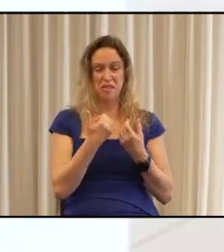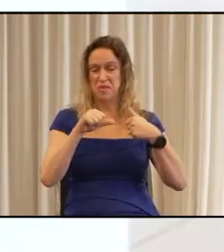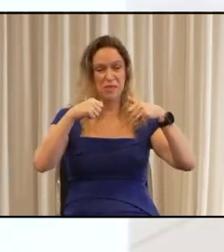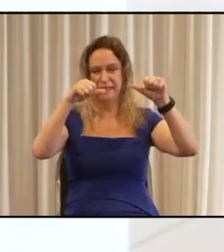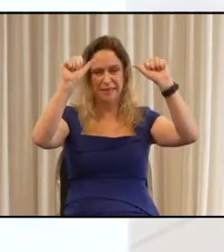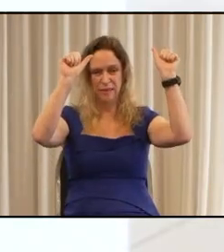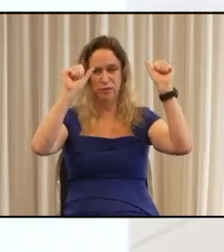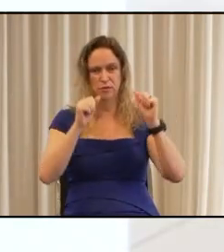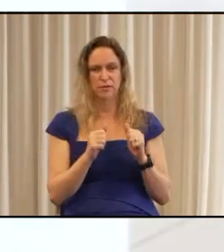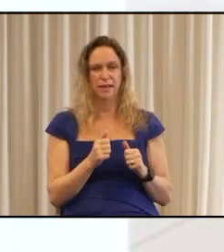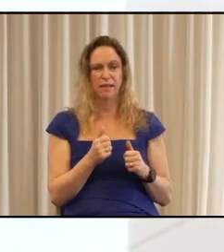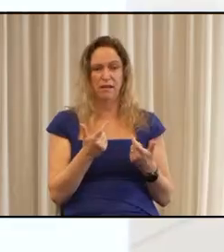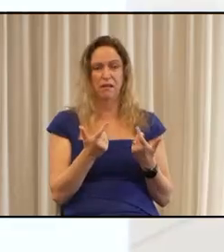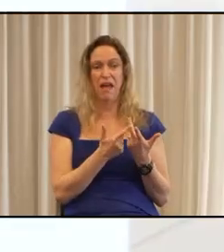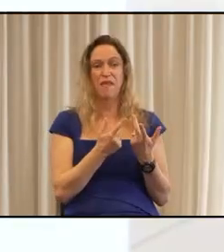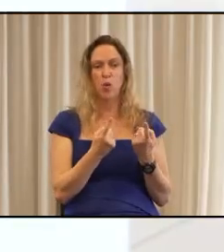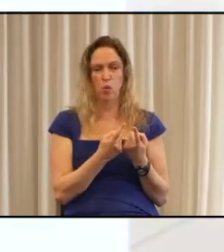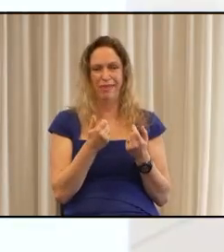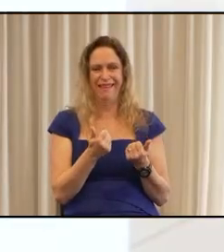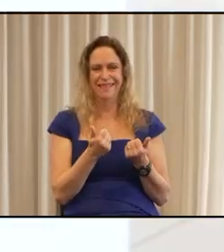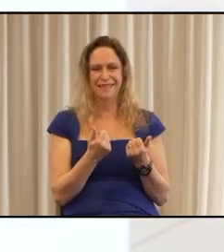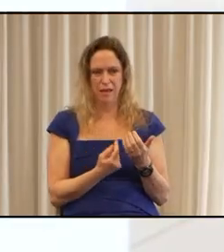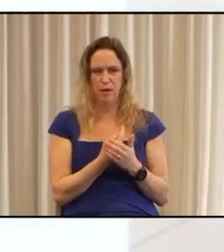to other good things happening.